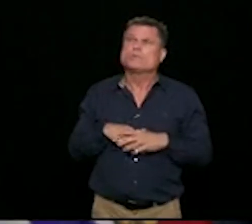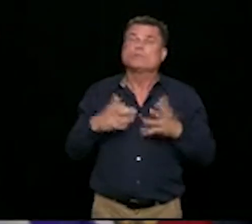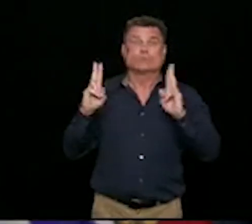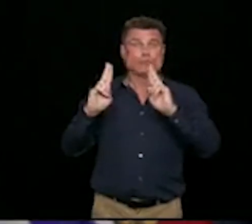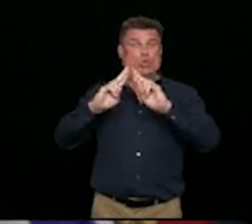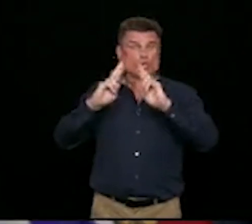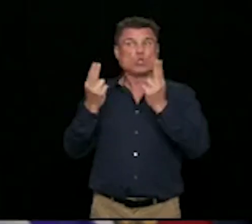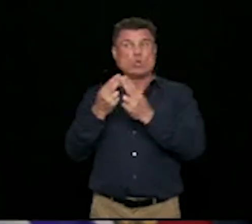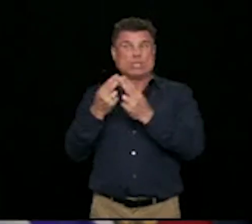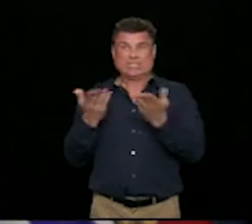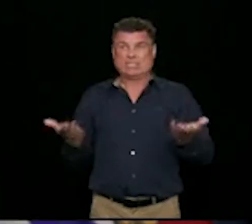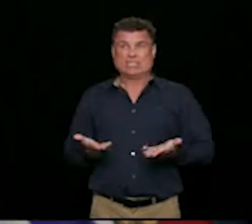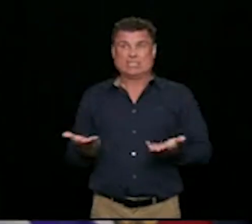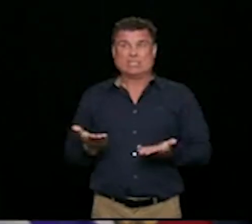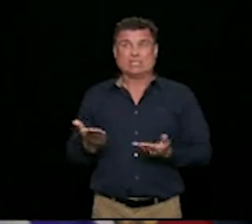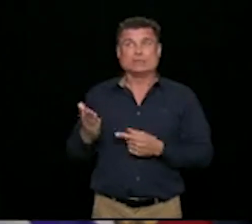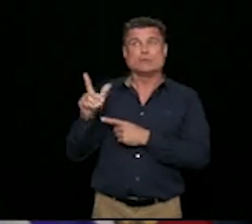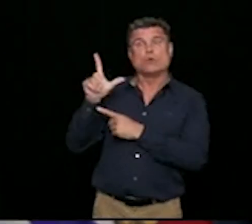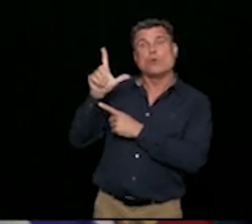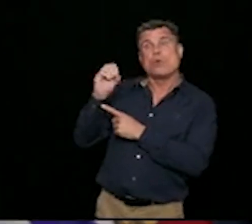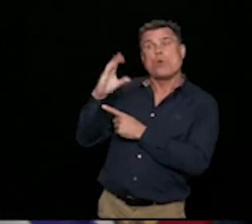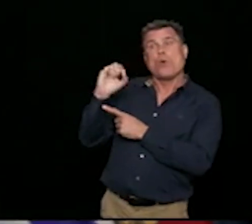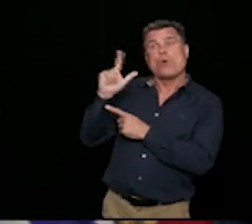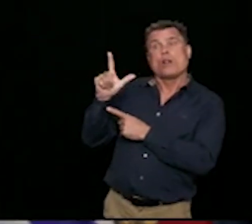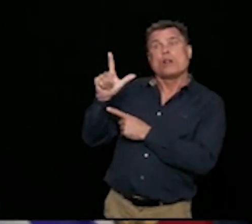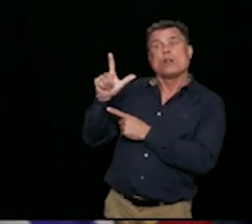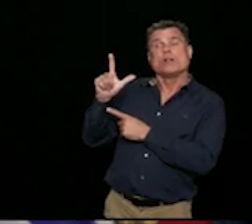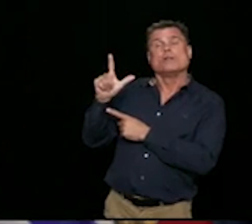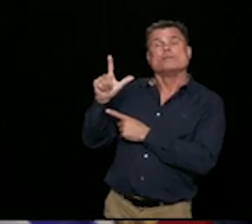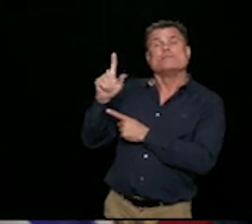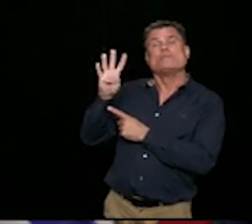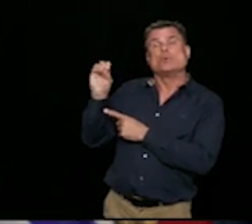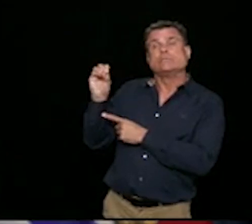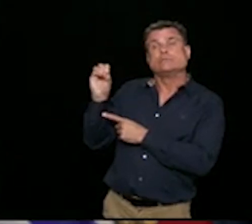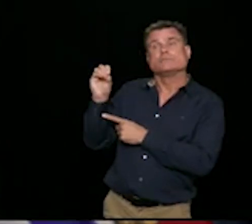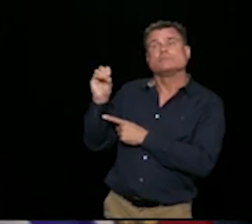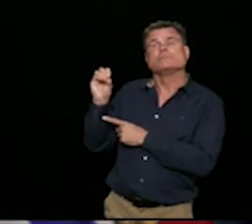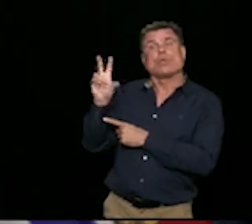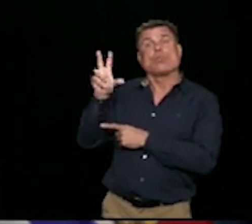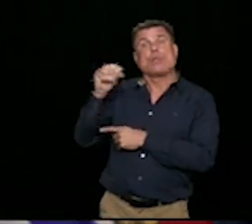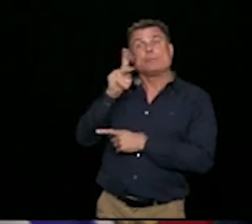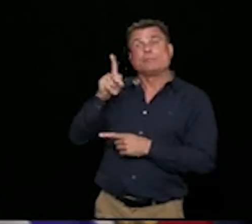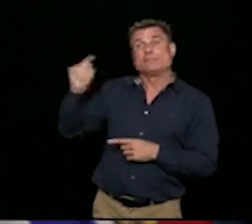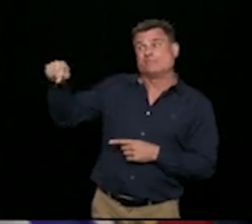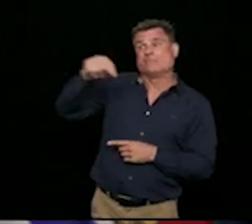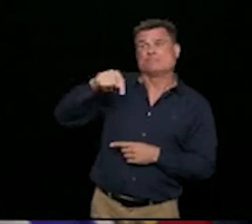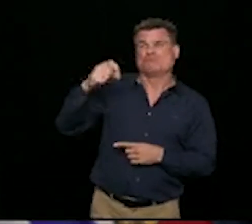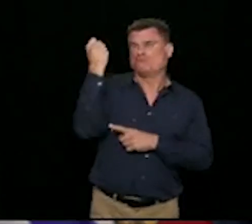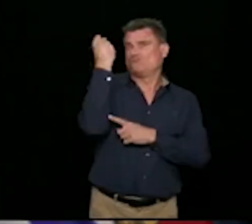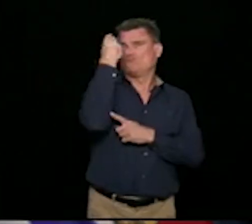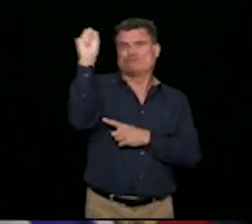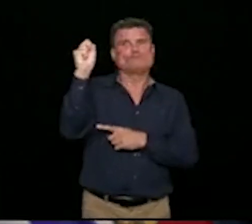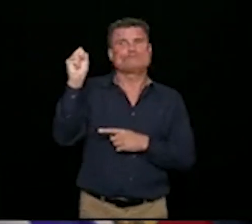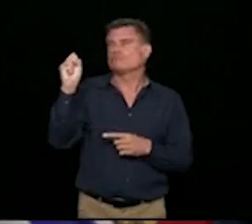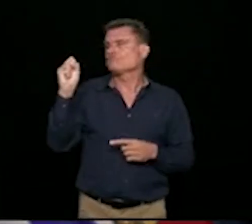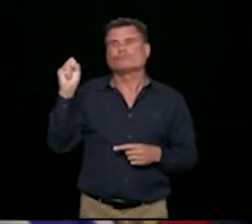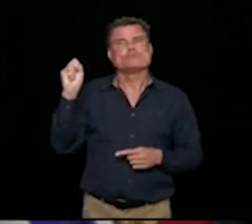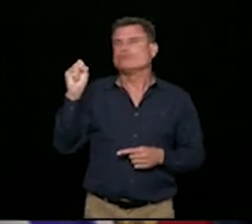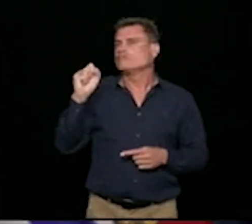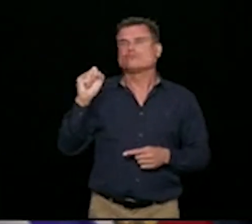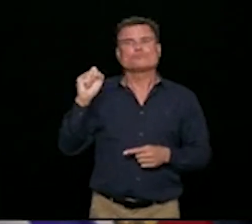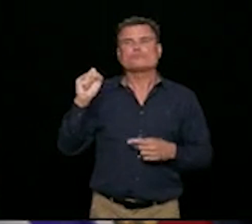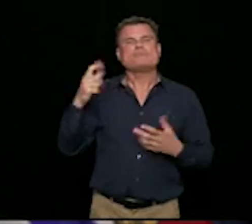I'm sure you're aware, Minister, there are 30 people on a hunger strike right now through United Here Local 40 who are calling on